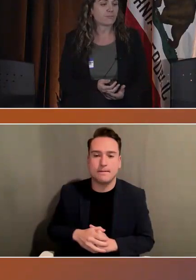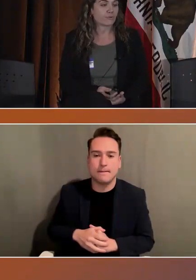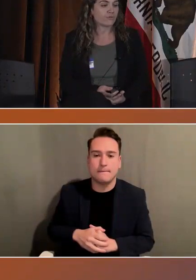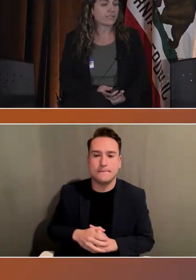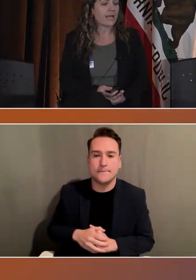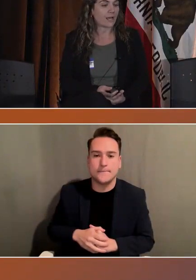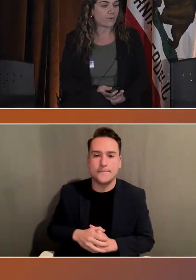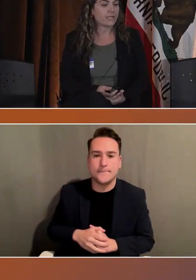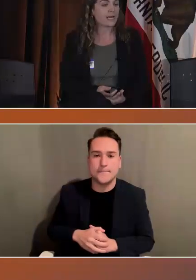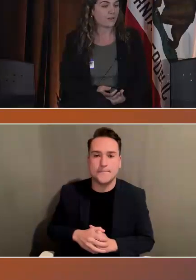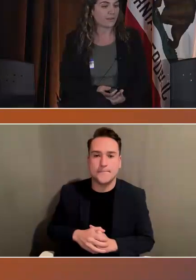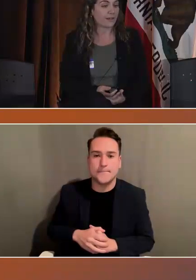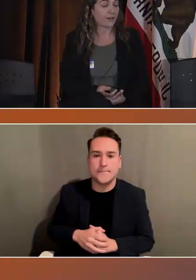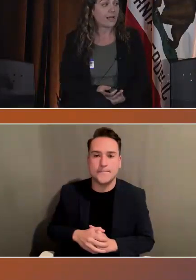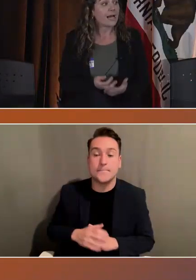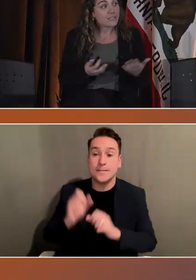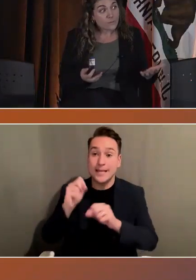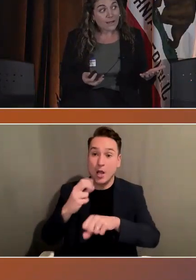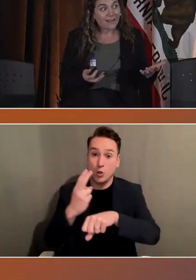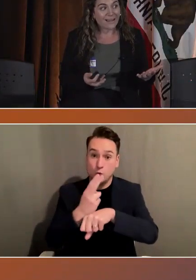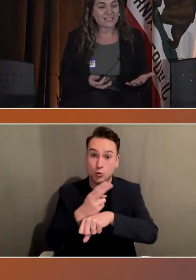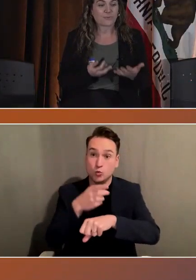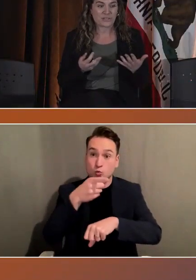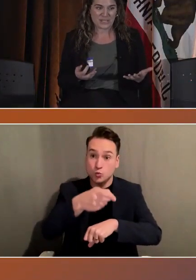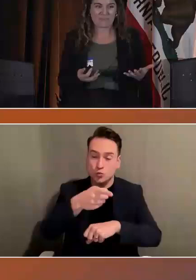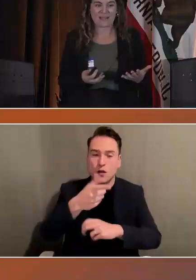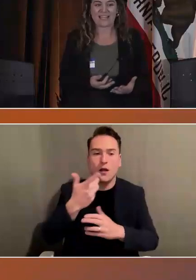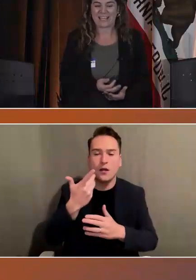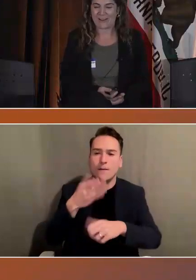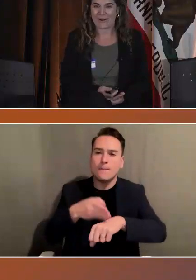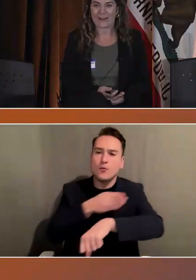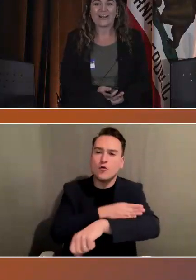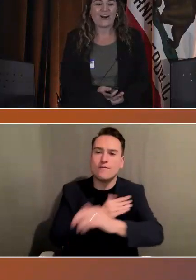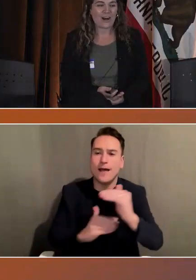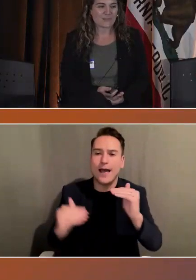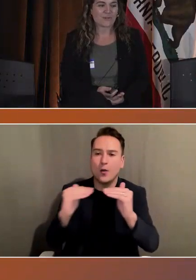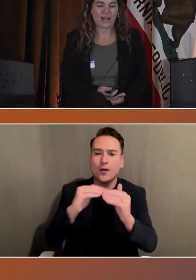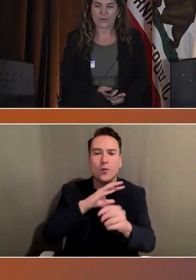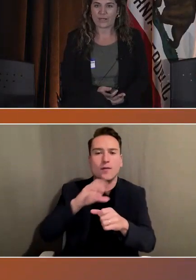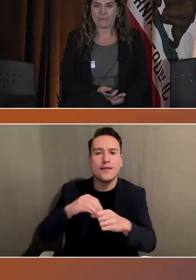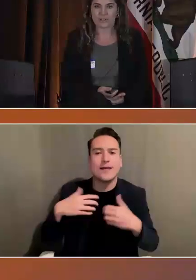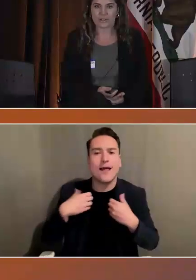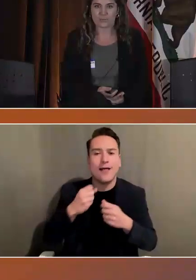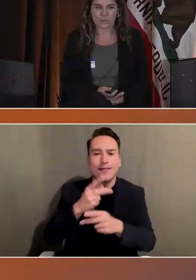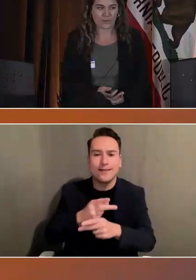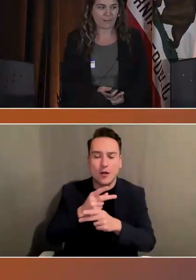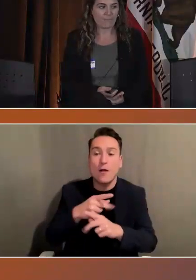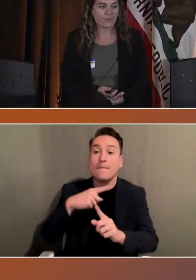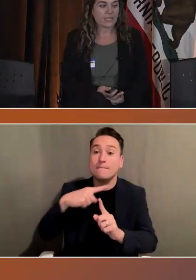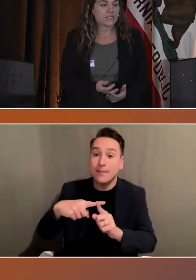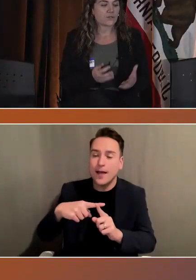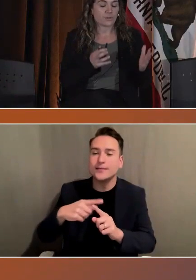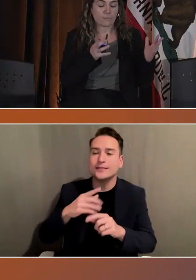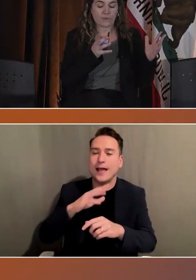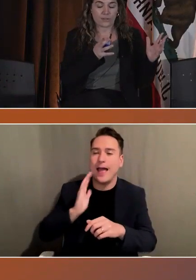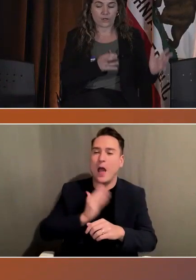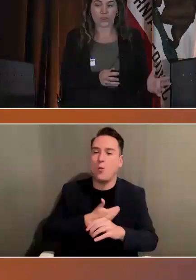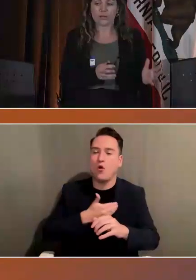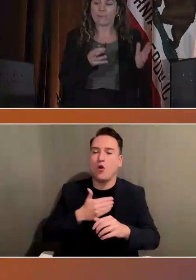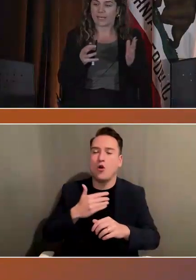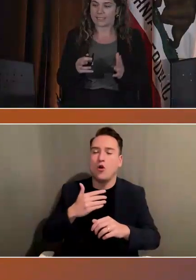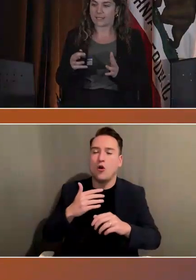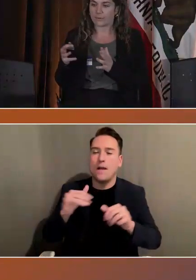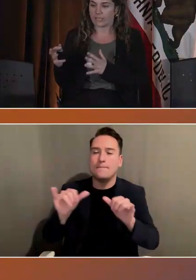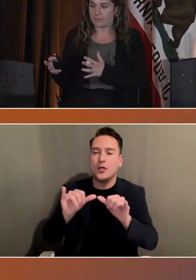leverage improving equity in healthcare, as well as participating in our hospital equity measures program. So there are